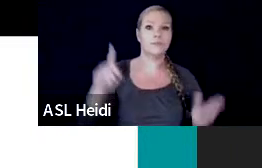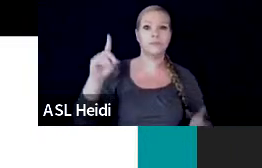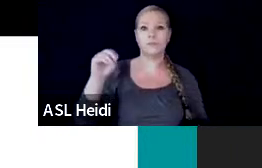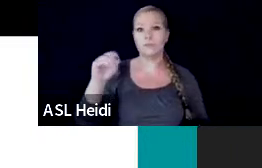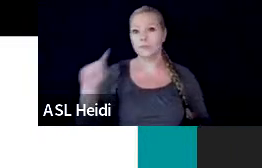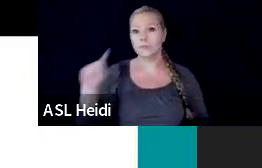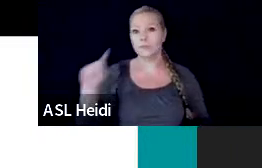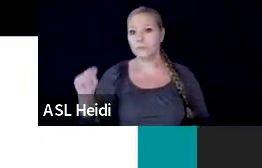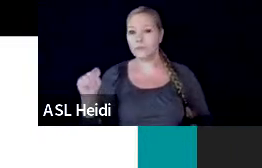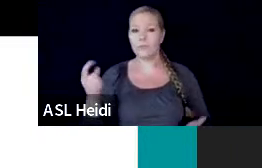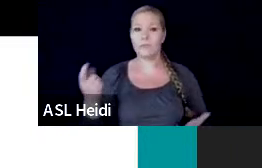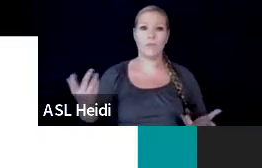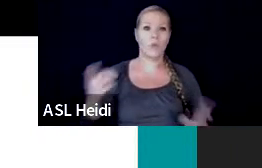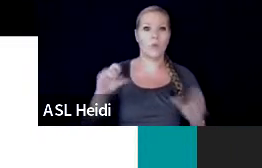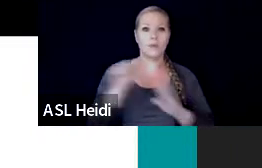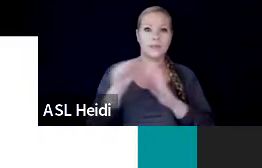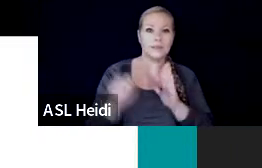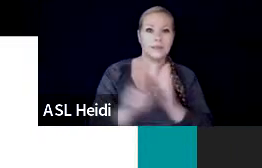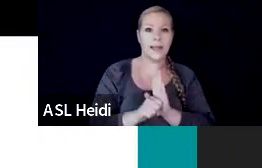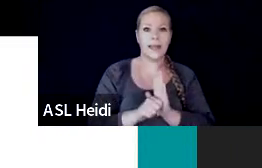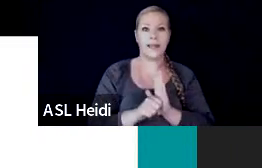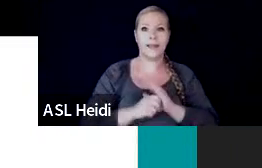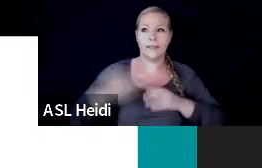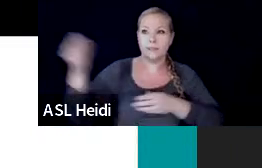we'll see how